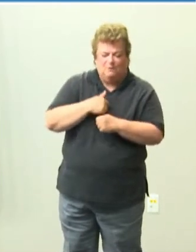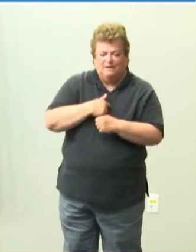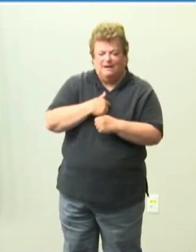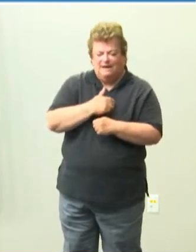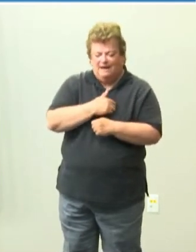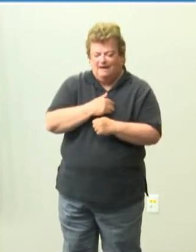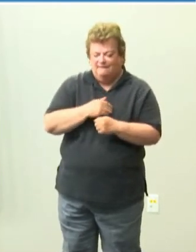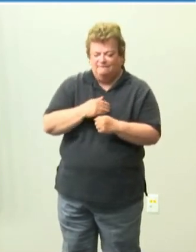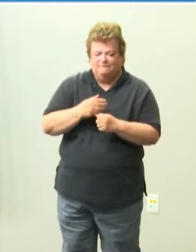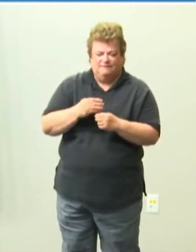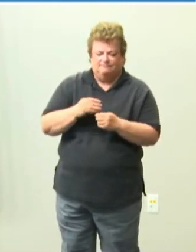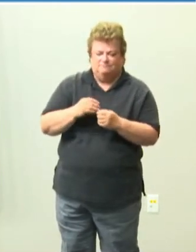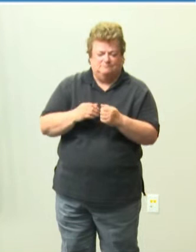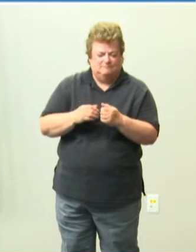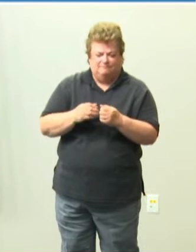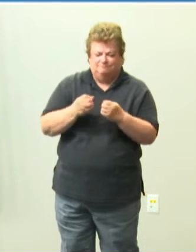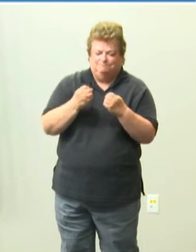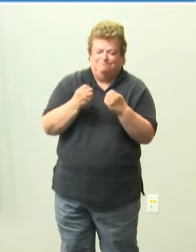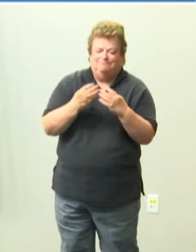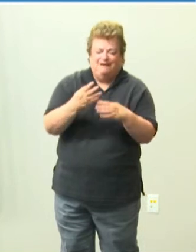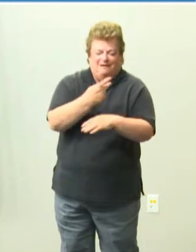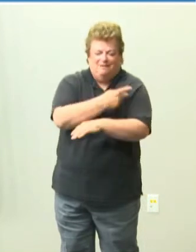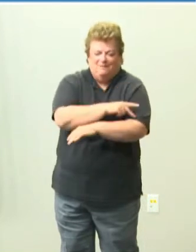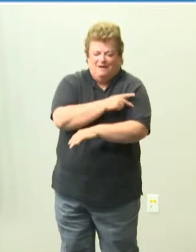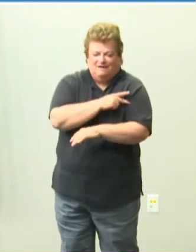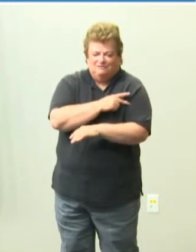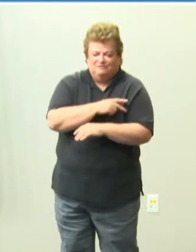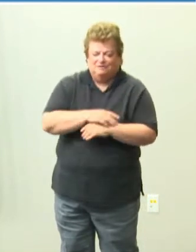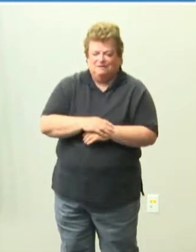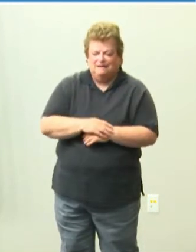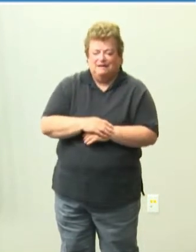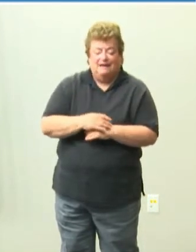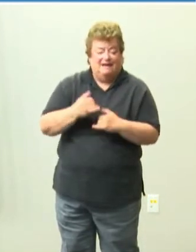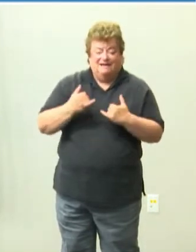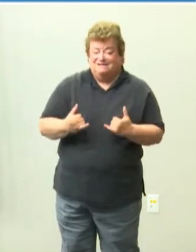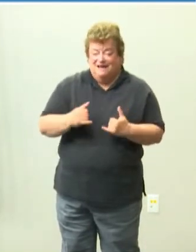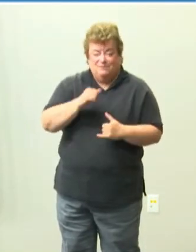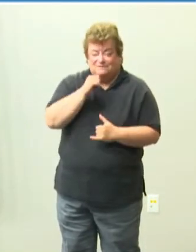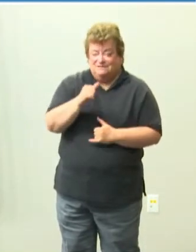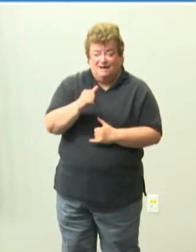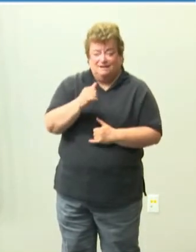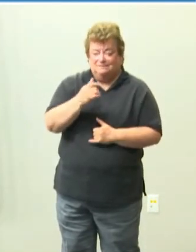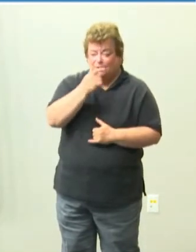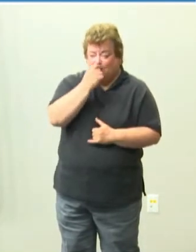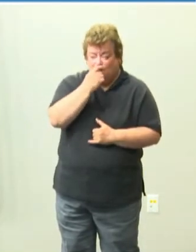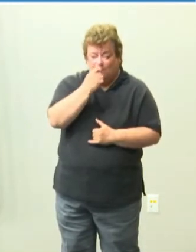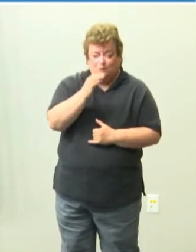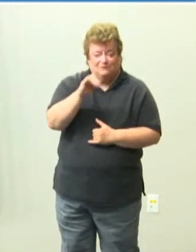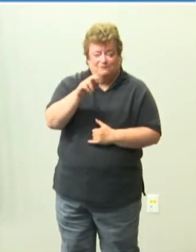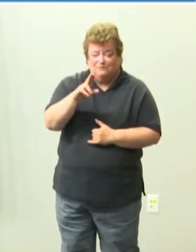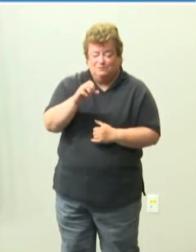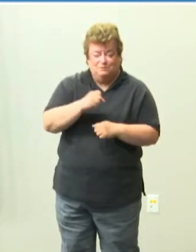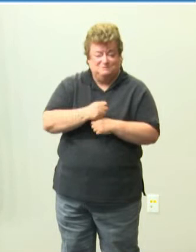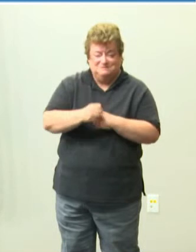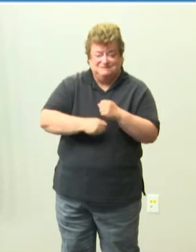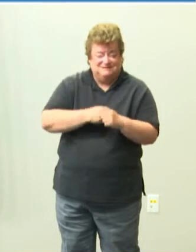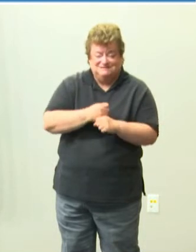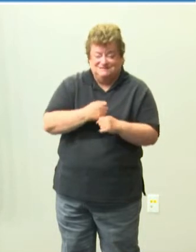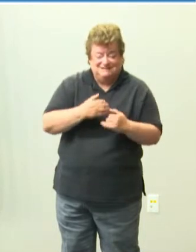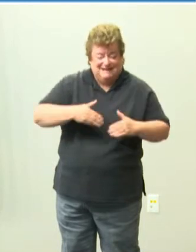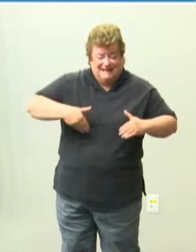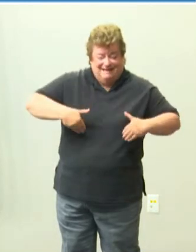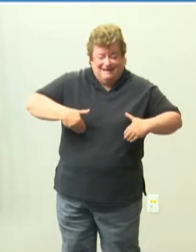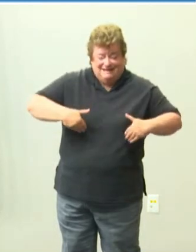patients in recent days, and this is not cold and flu season. The single greatest